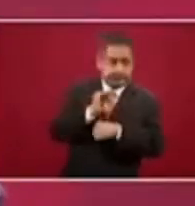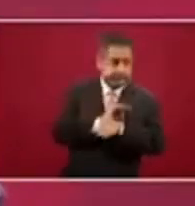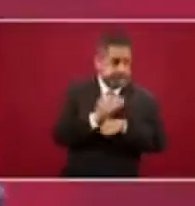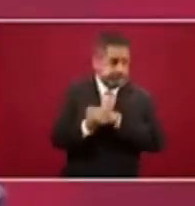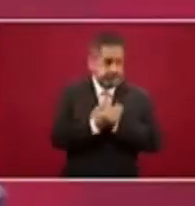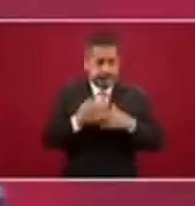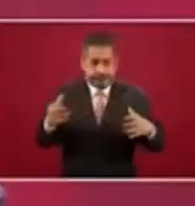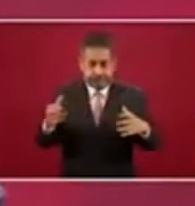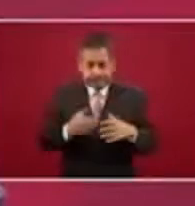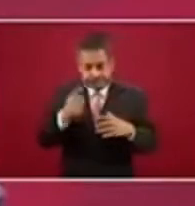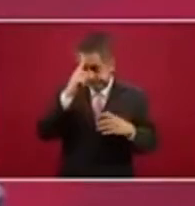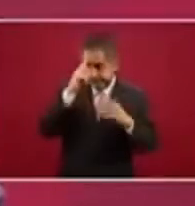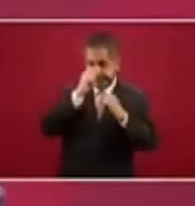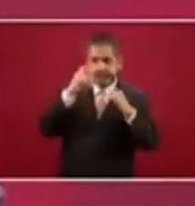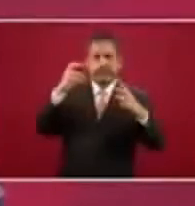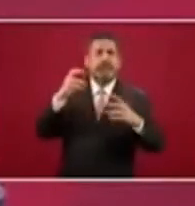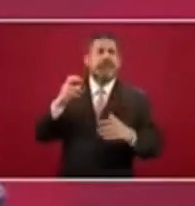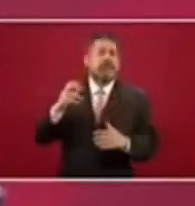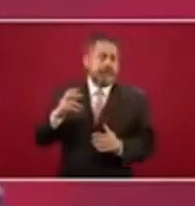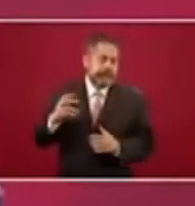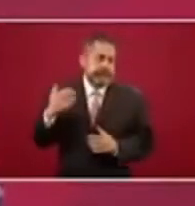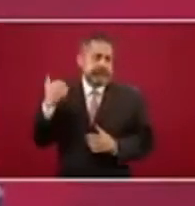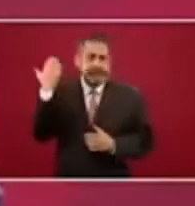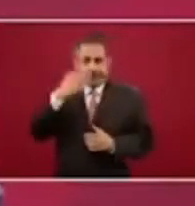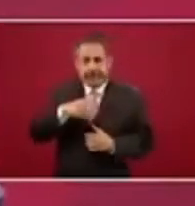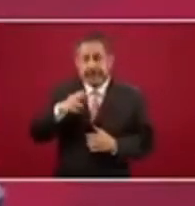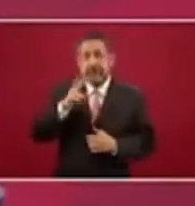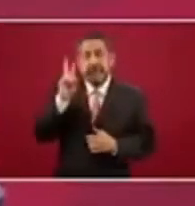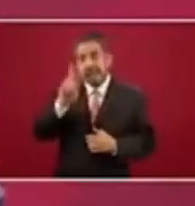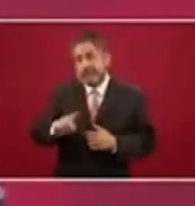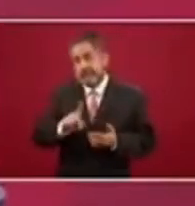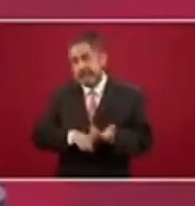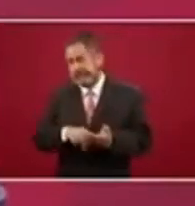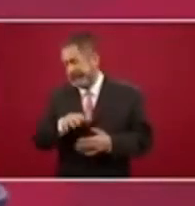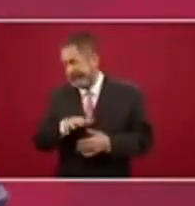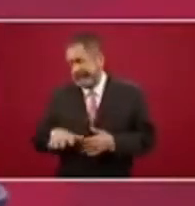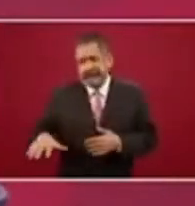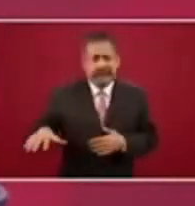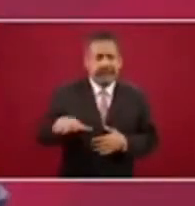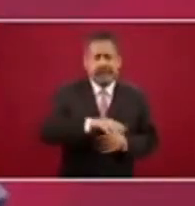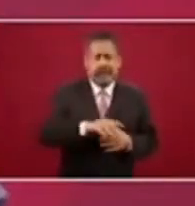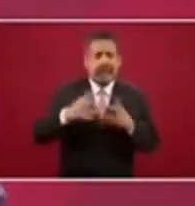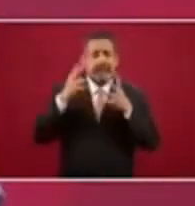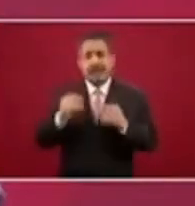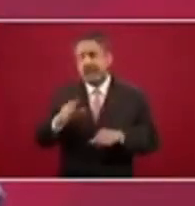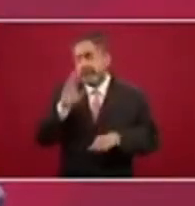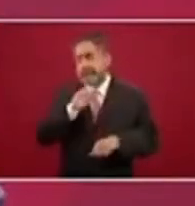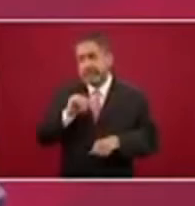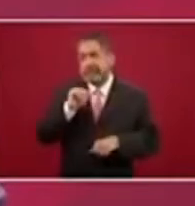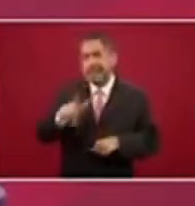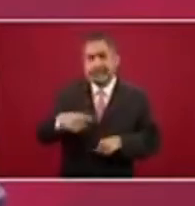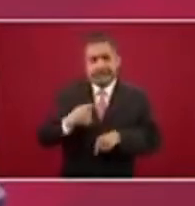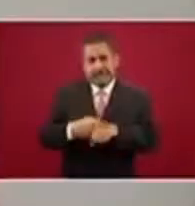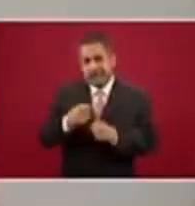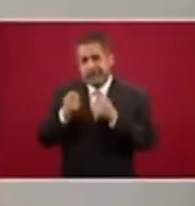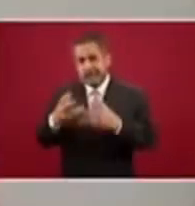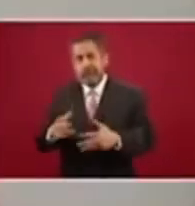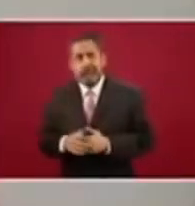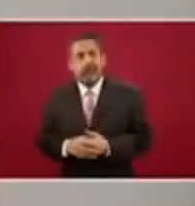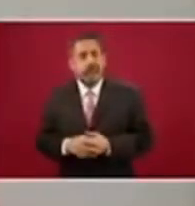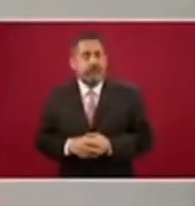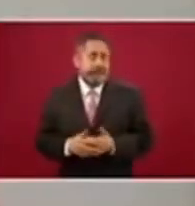Fonseca is a Cape Verdean politician, lawyer and university professor who has been president of Cape Verde since